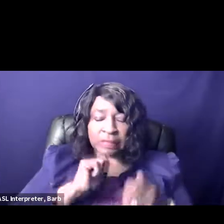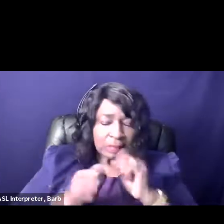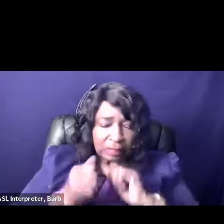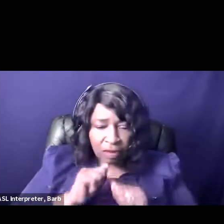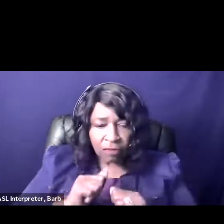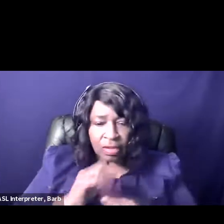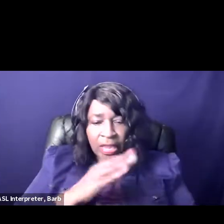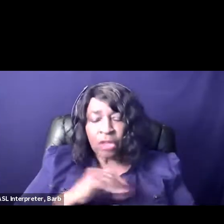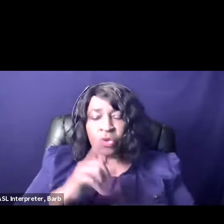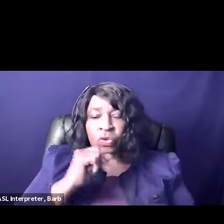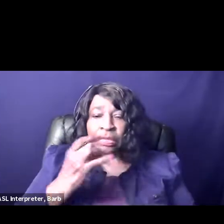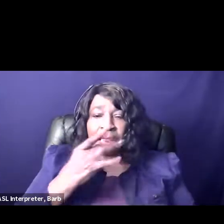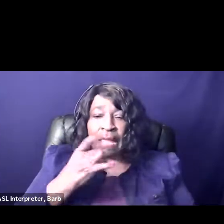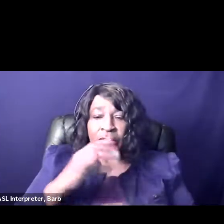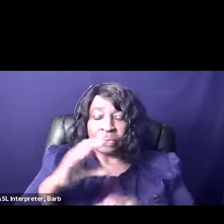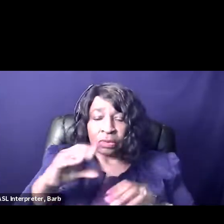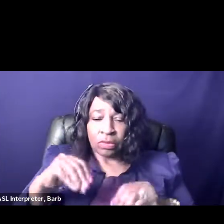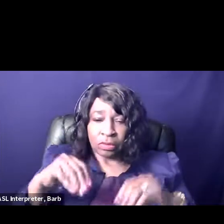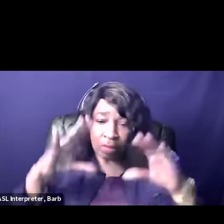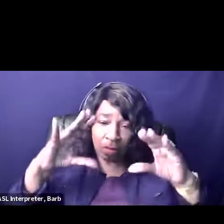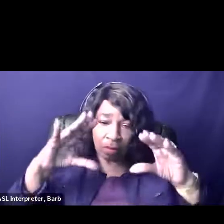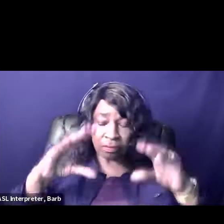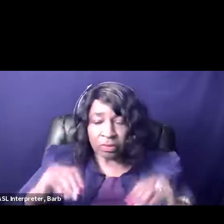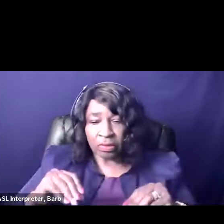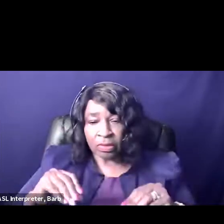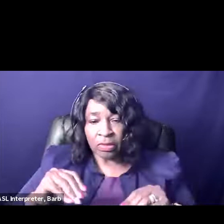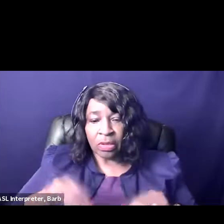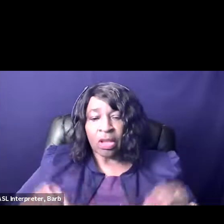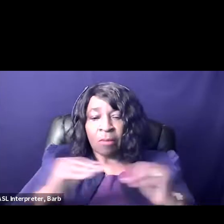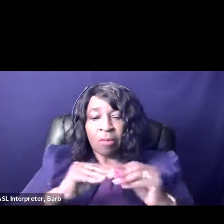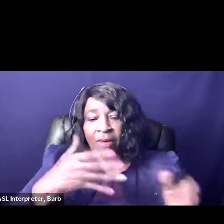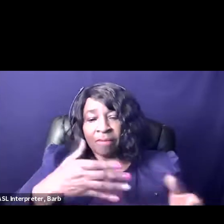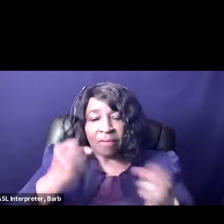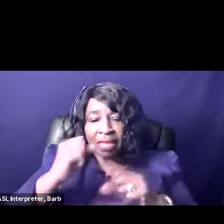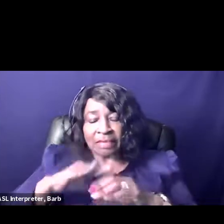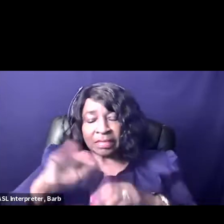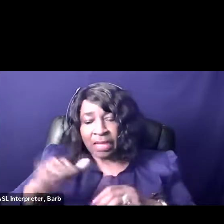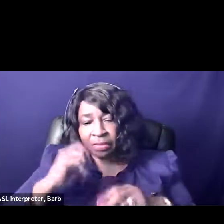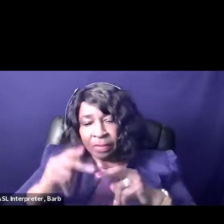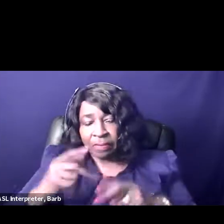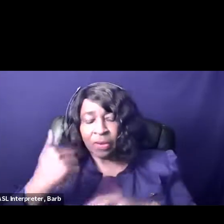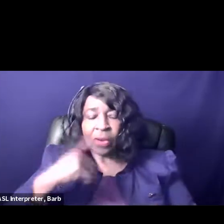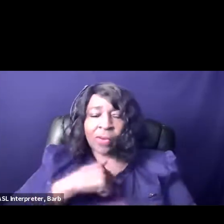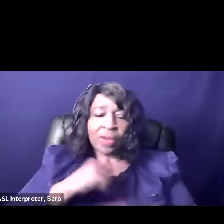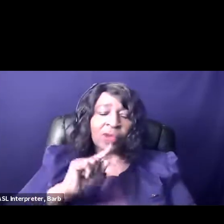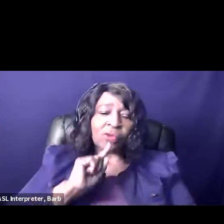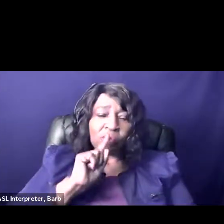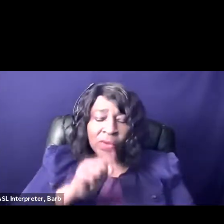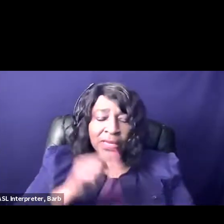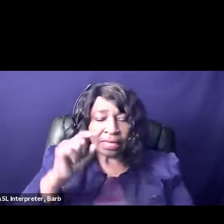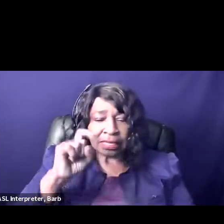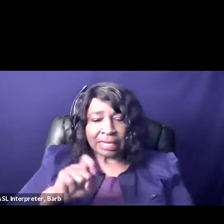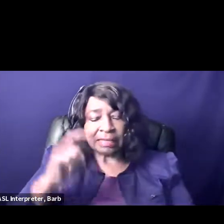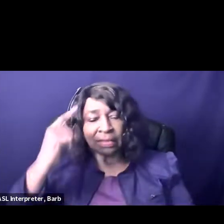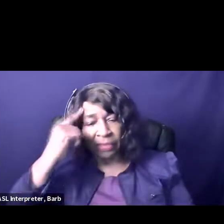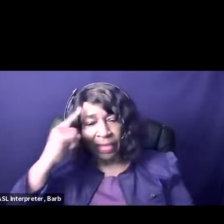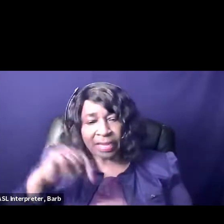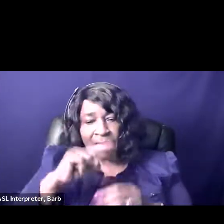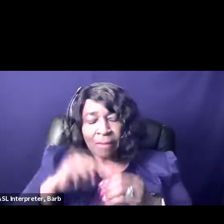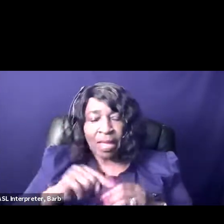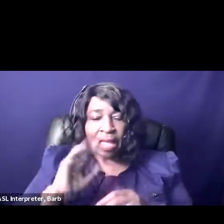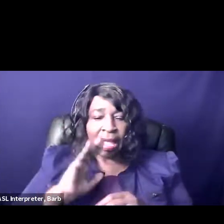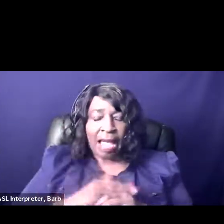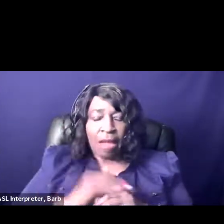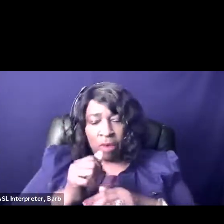their lights turned on more rapidly than others, is that we really need to think about, our